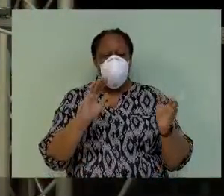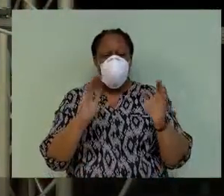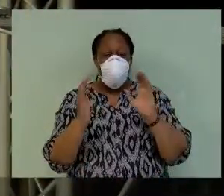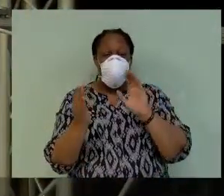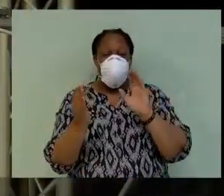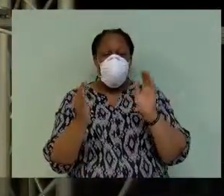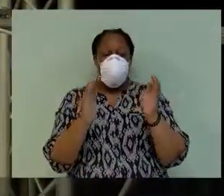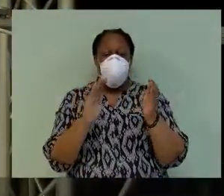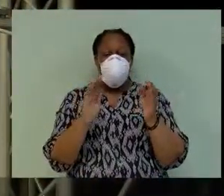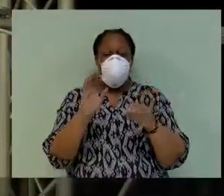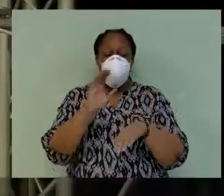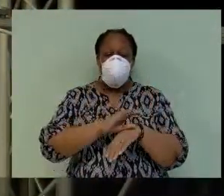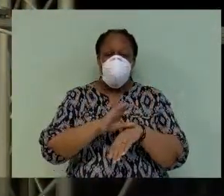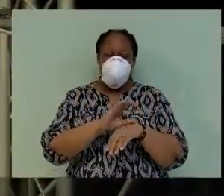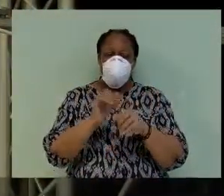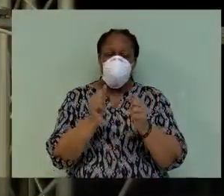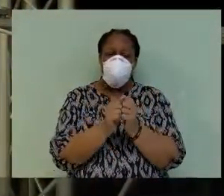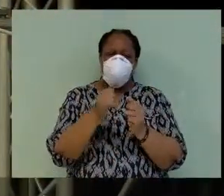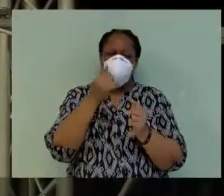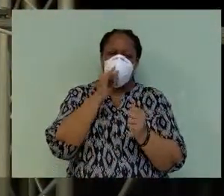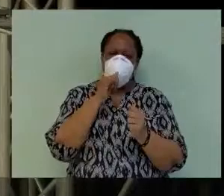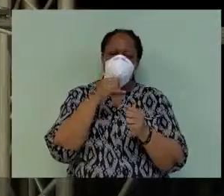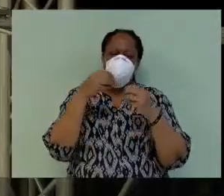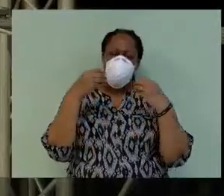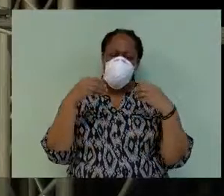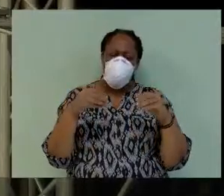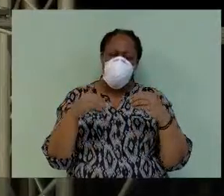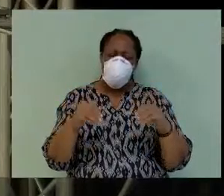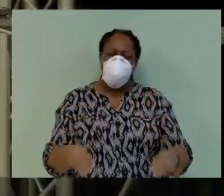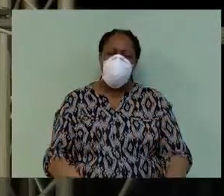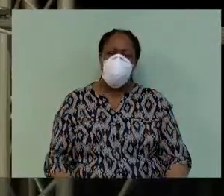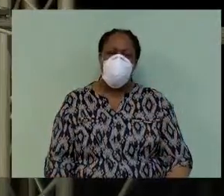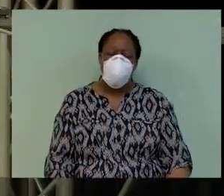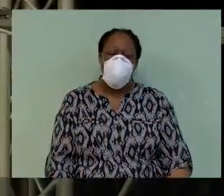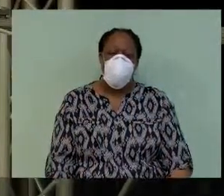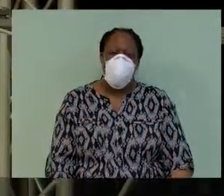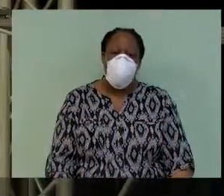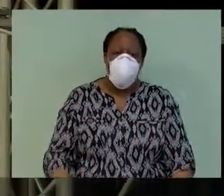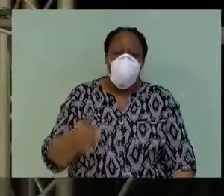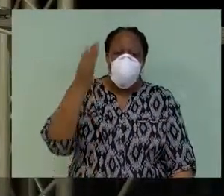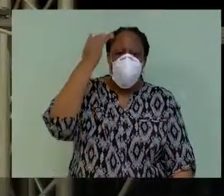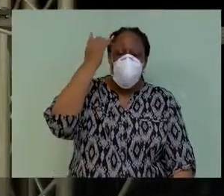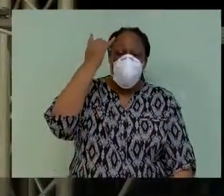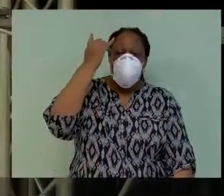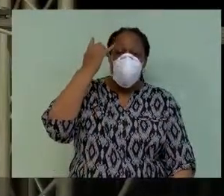Thank you, Mr. Williams, for the question, and thanks for the question. I think it's a valuable question.